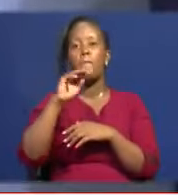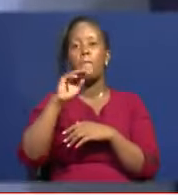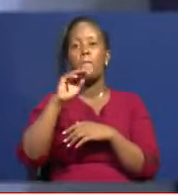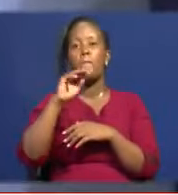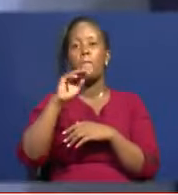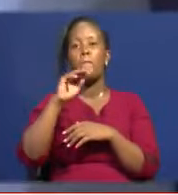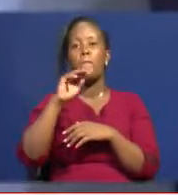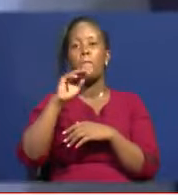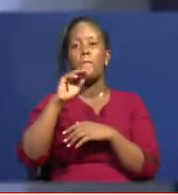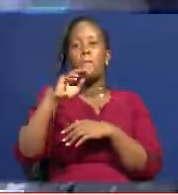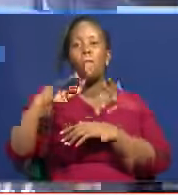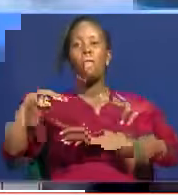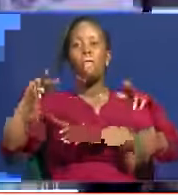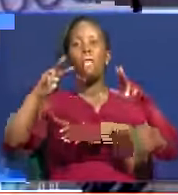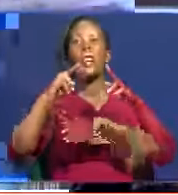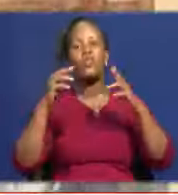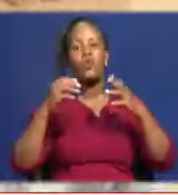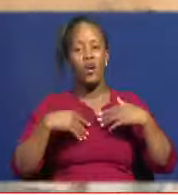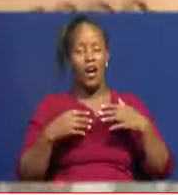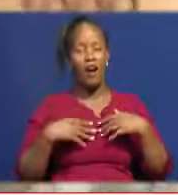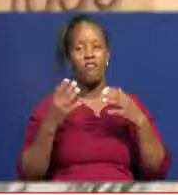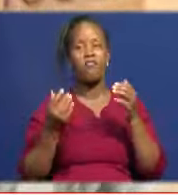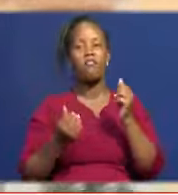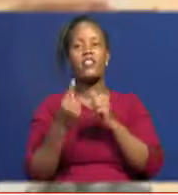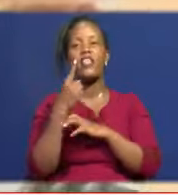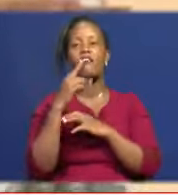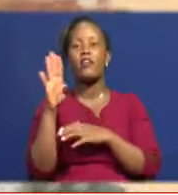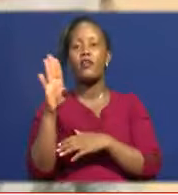is 7 billion shillings,